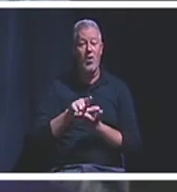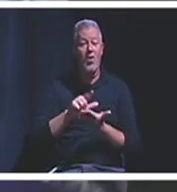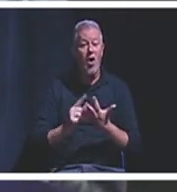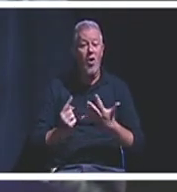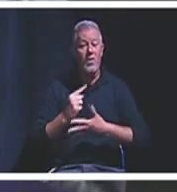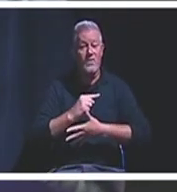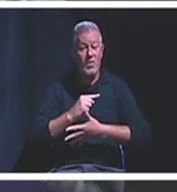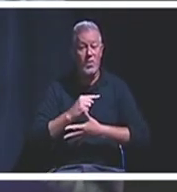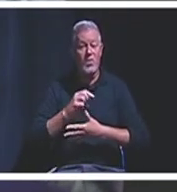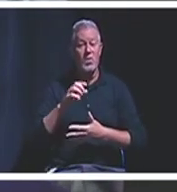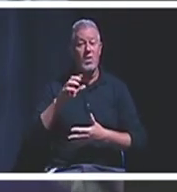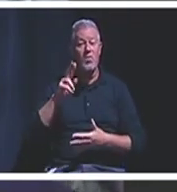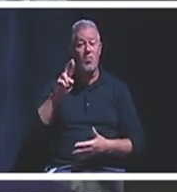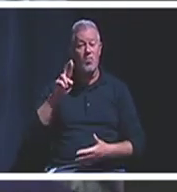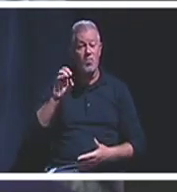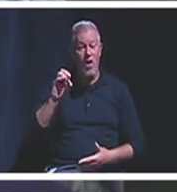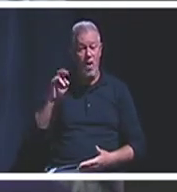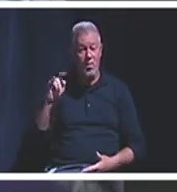Editor-in-Chief Kyle Roberts,